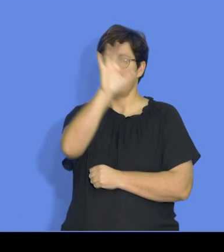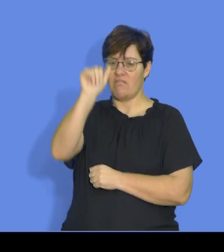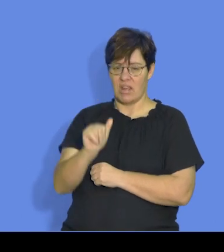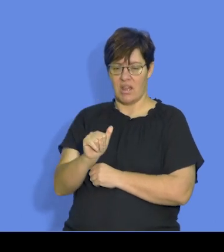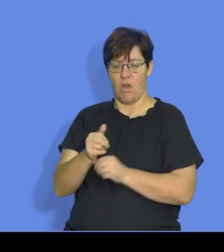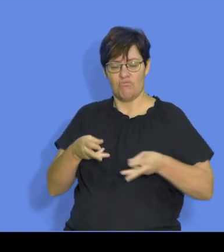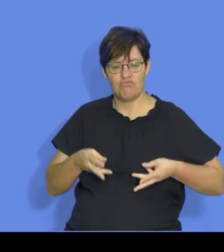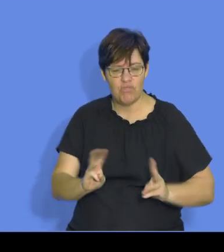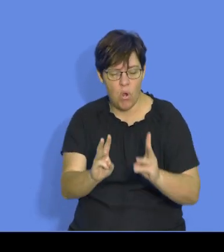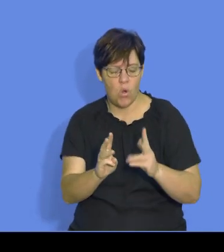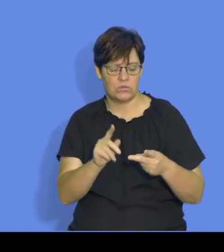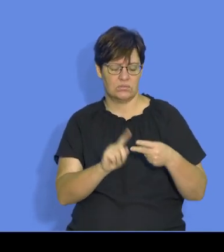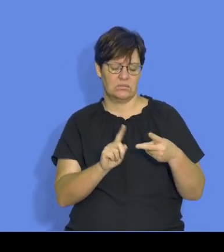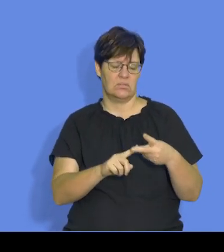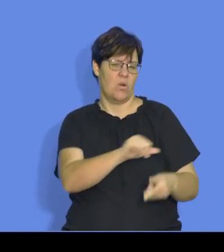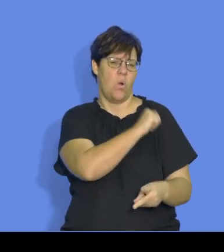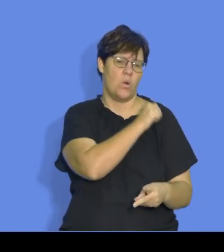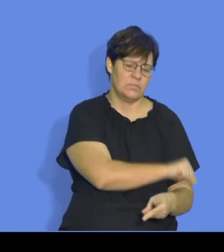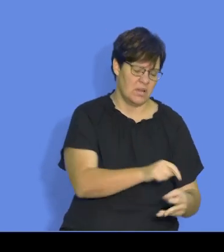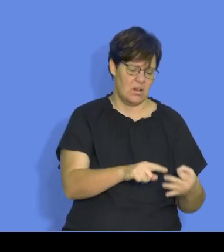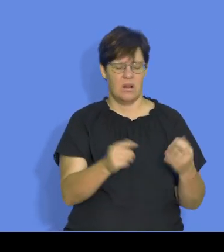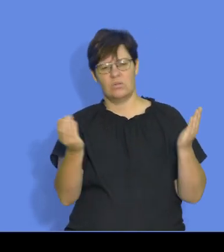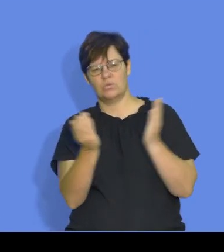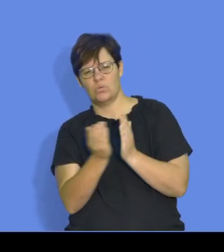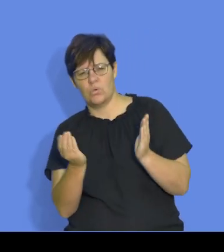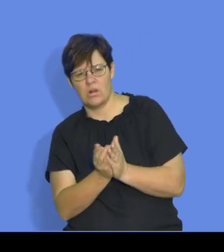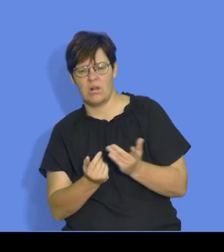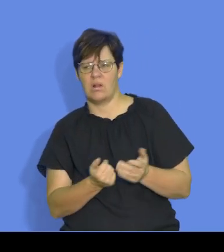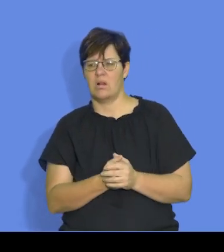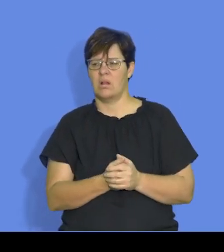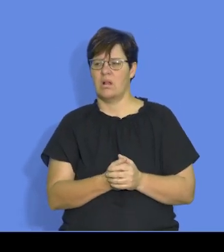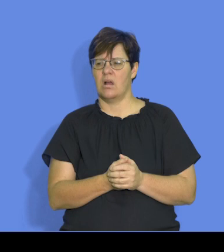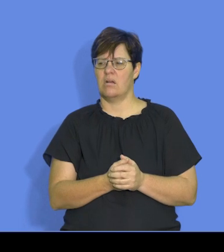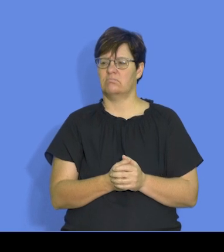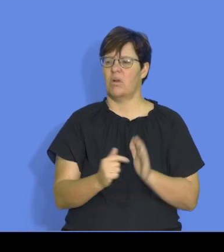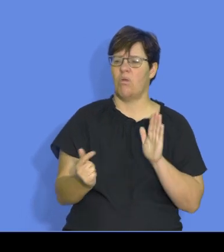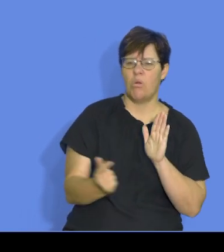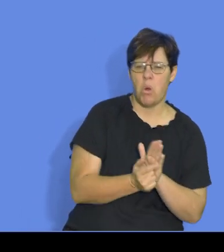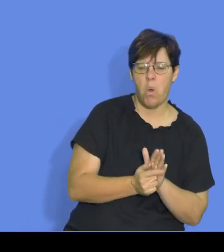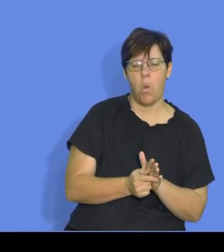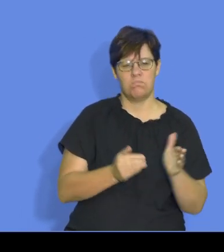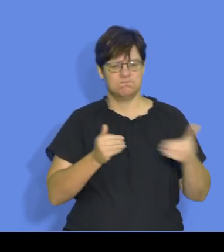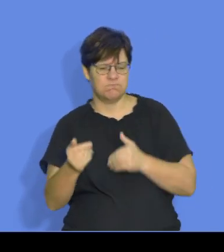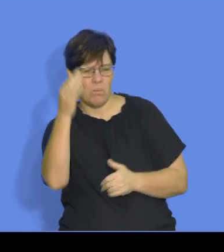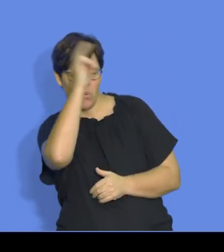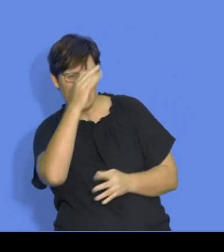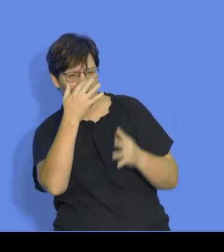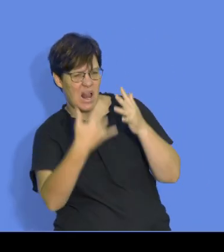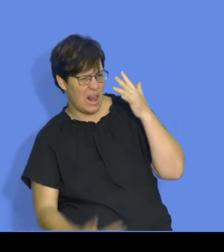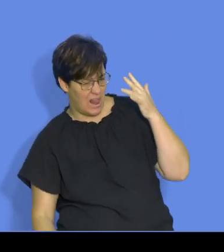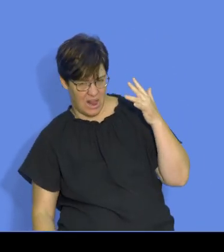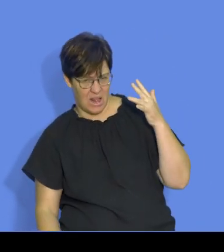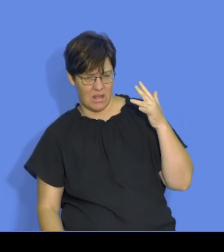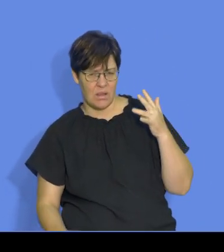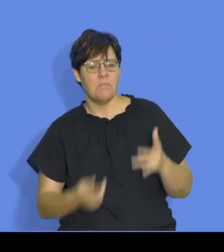roads, hospitals, schools, law and order, welfare services, and many more. So